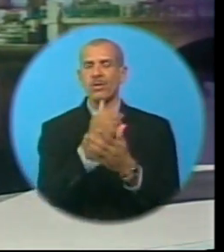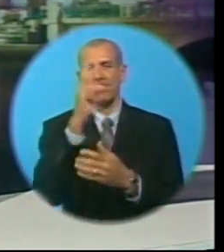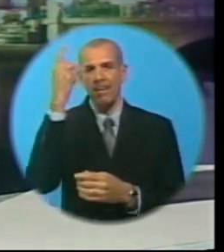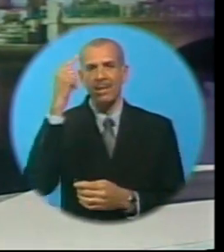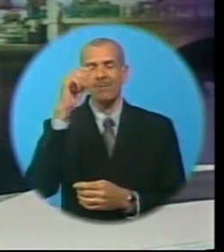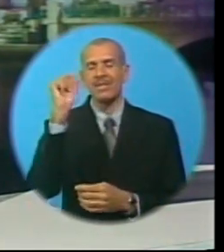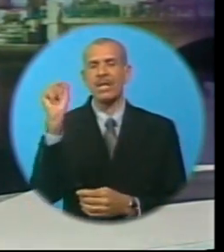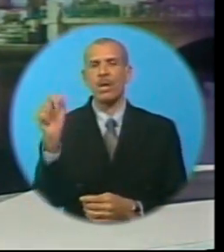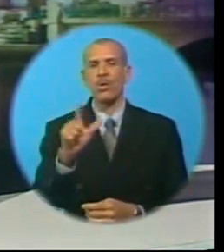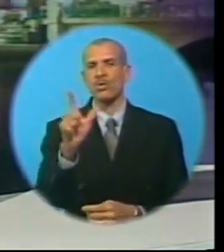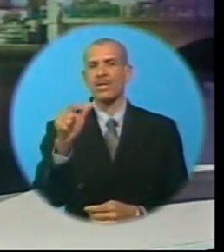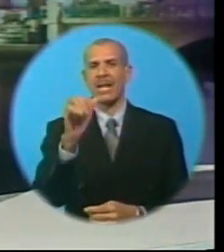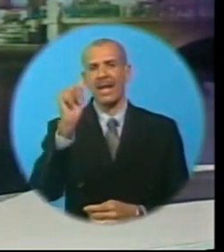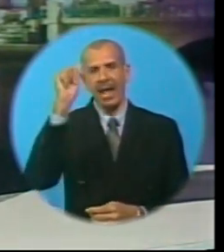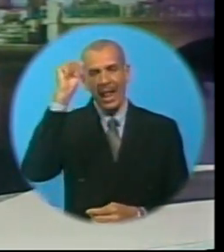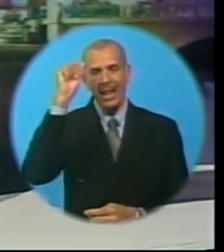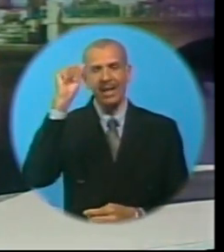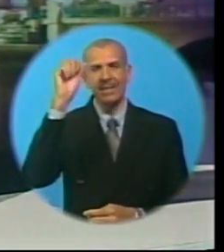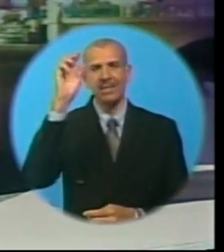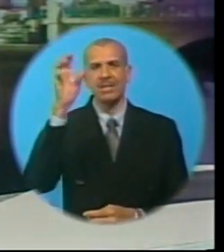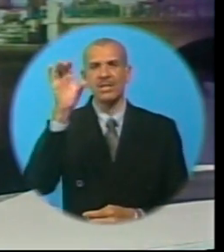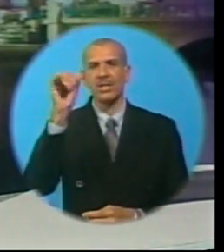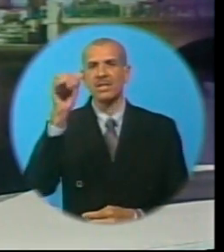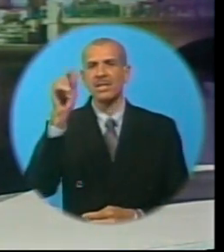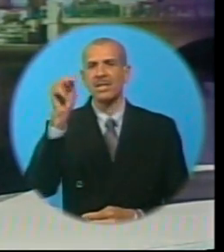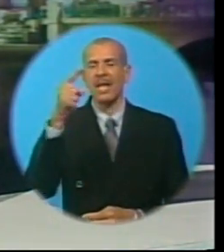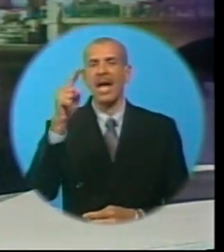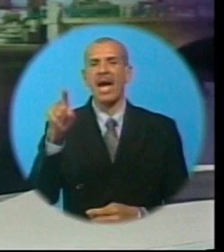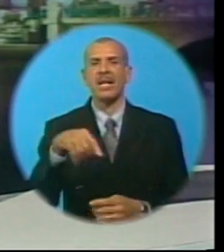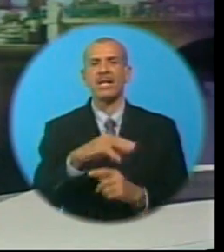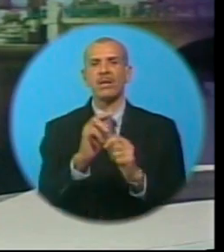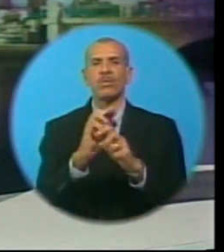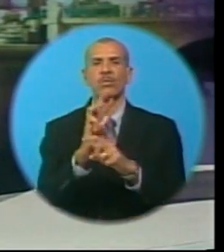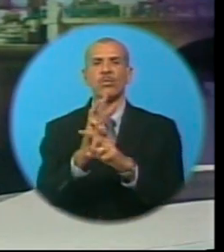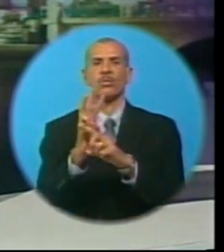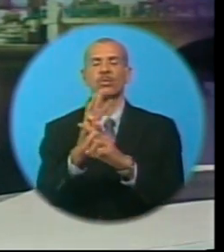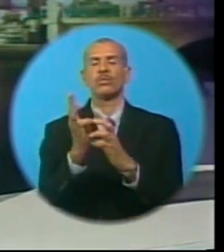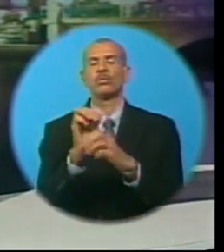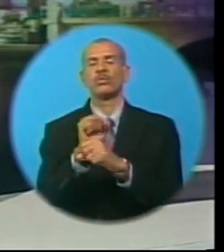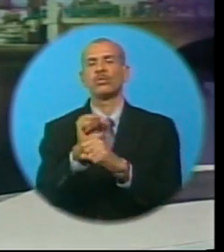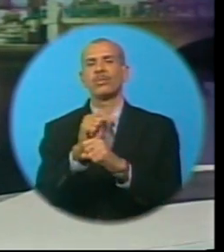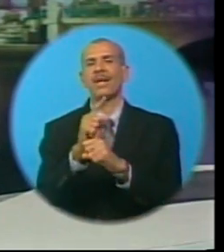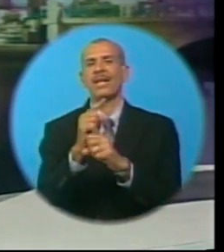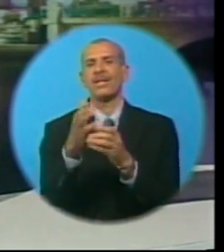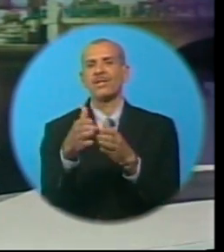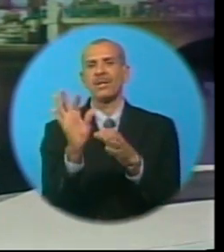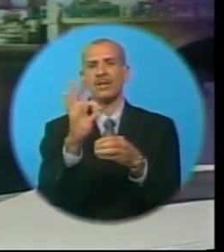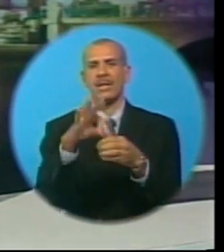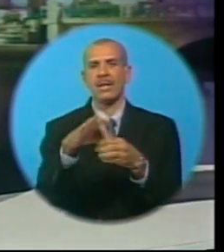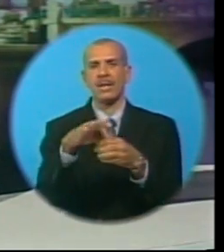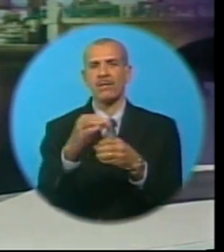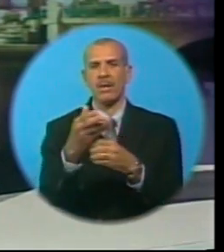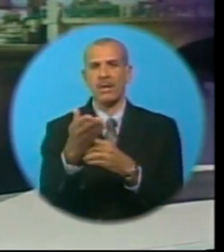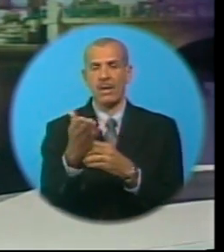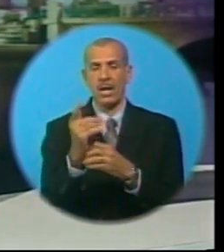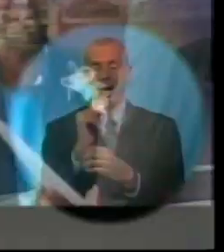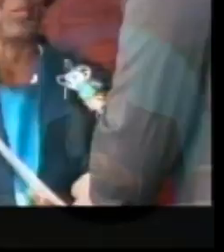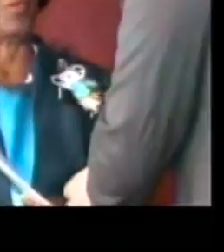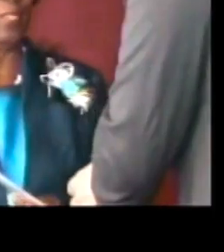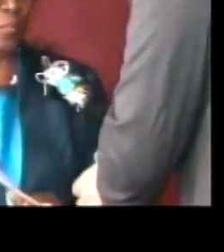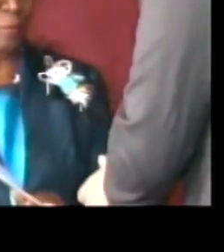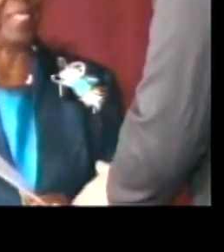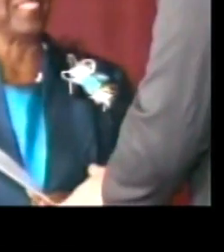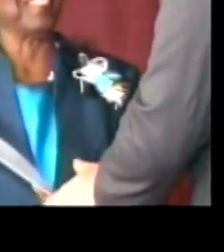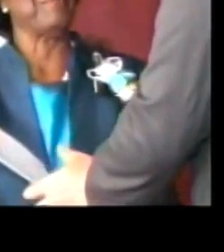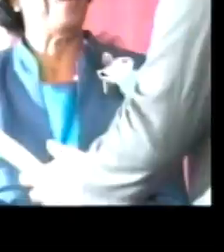of St. Lucia, Alan Chasney, and his United Workers' Party on the recent victory in the general elections there. Mr. Stewart noted that